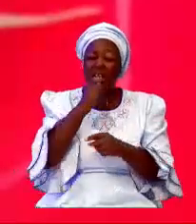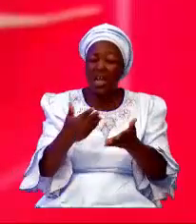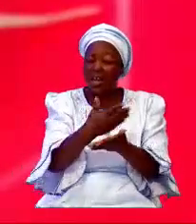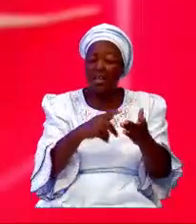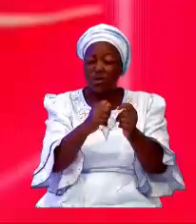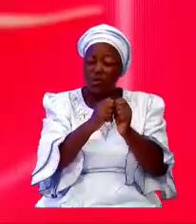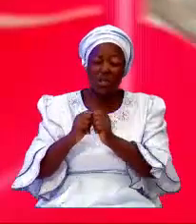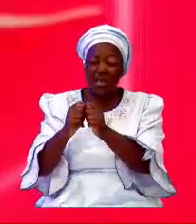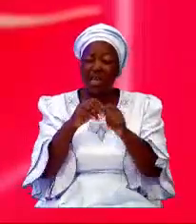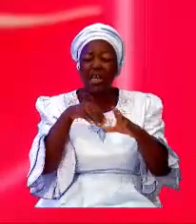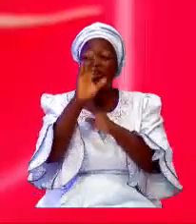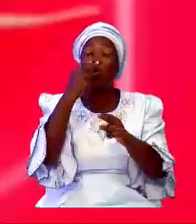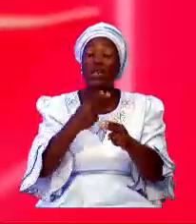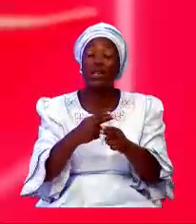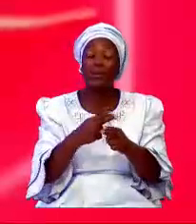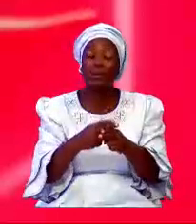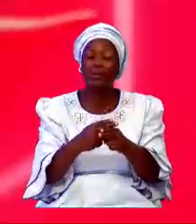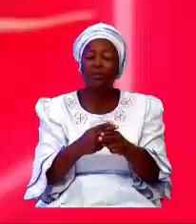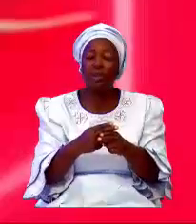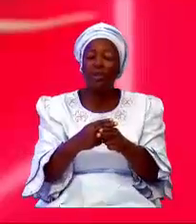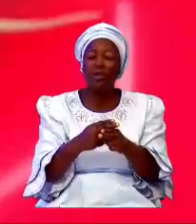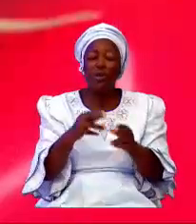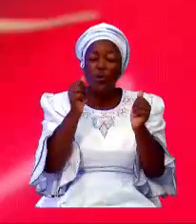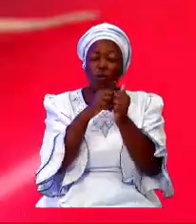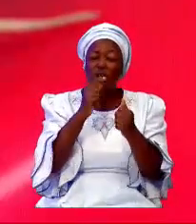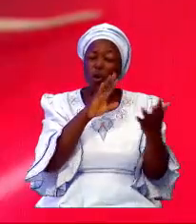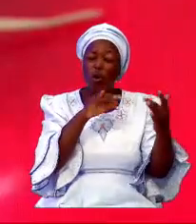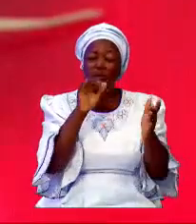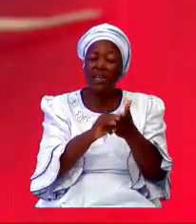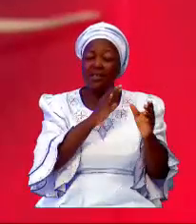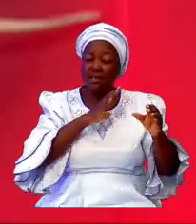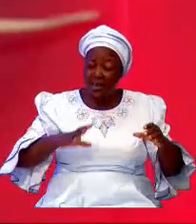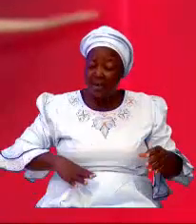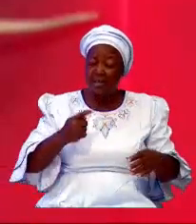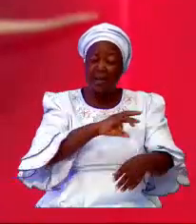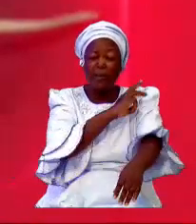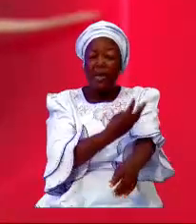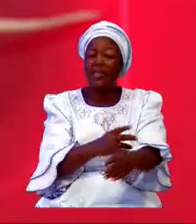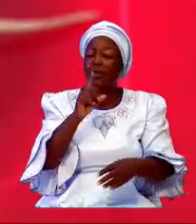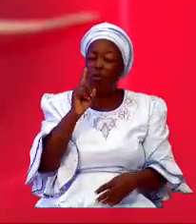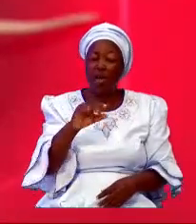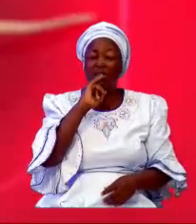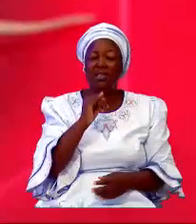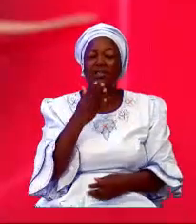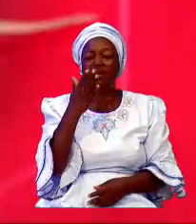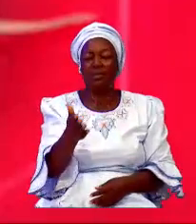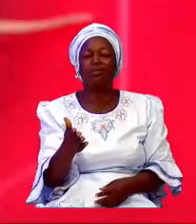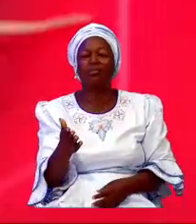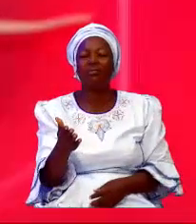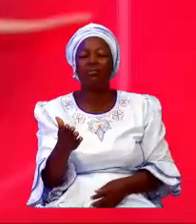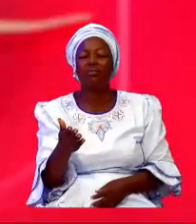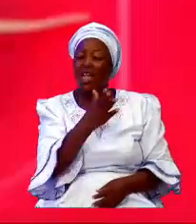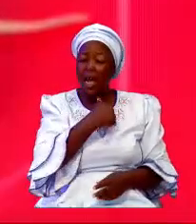2,000 or 3,000, 200,000, 300,000, millions of people, when they are gathered together in your name, we know that